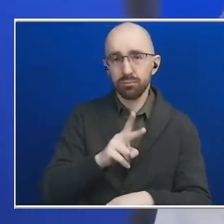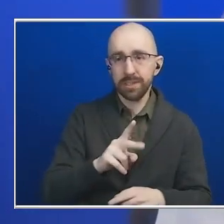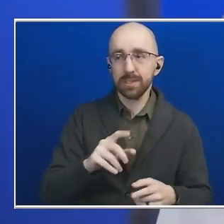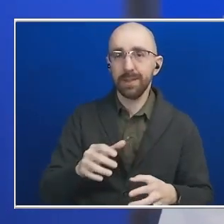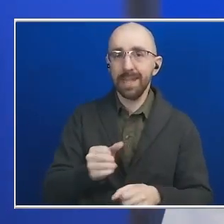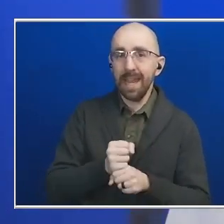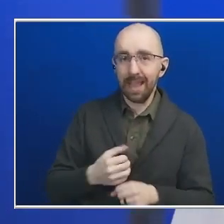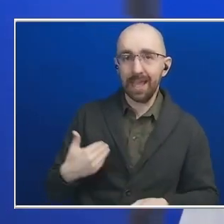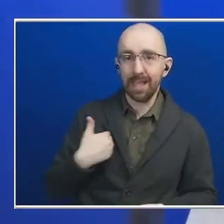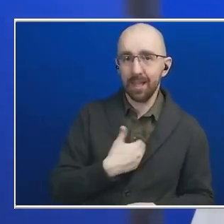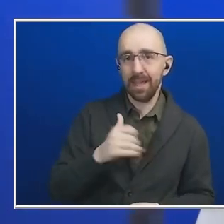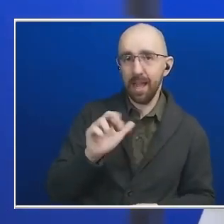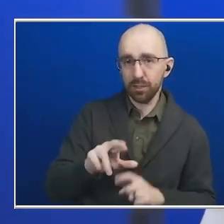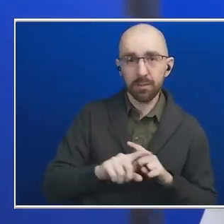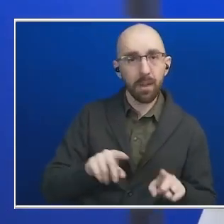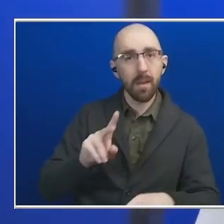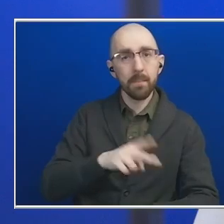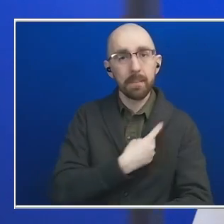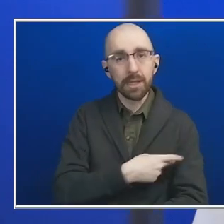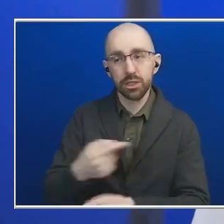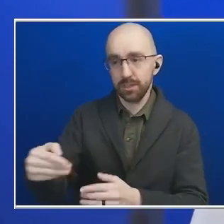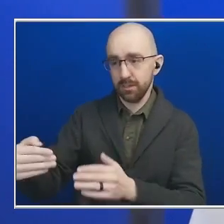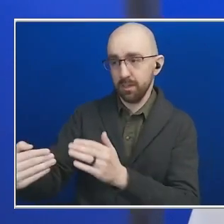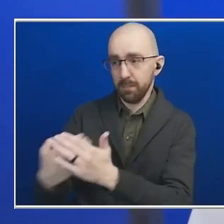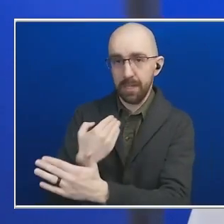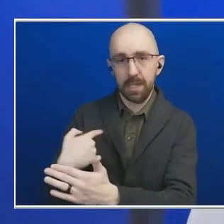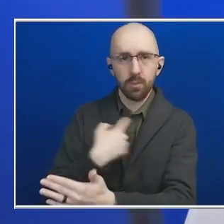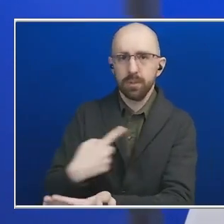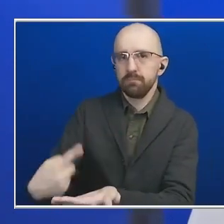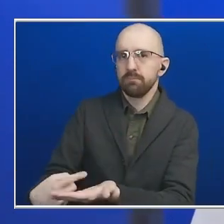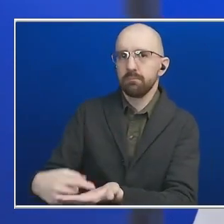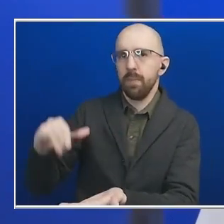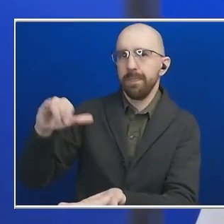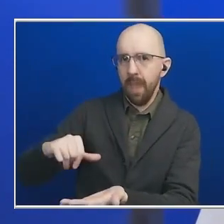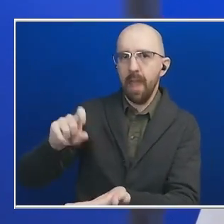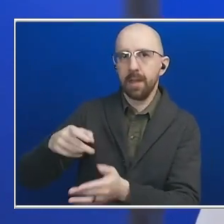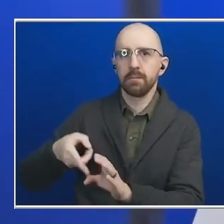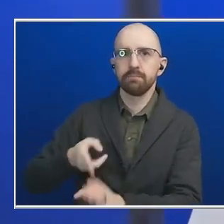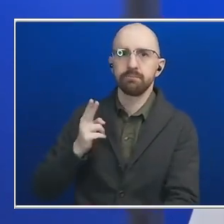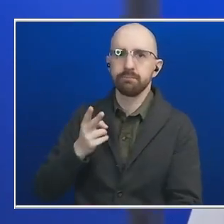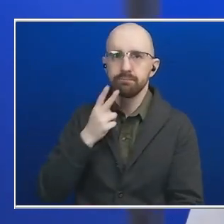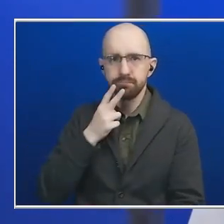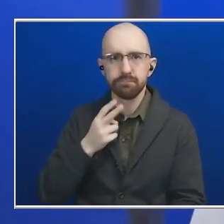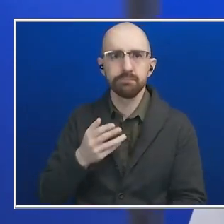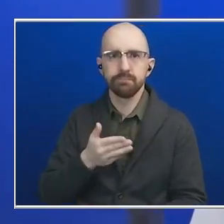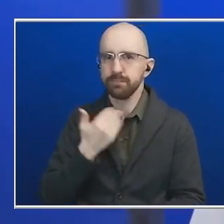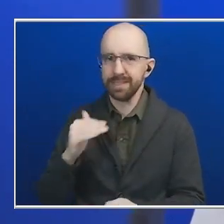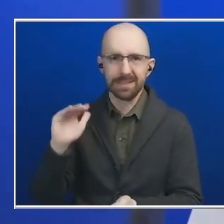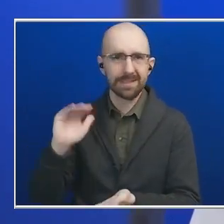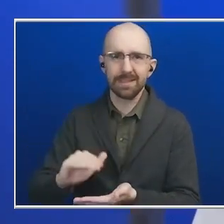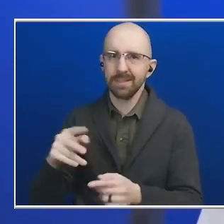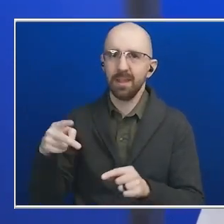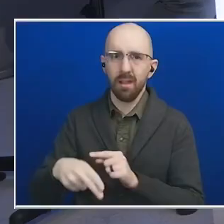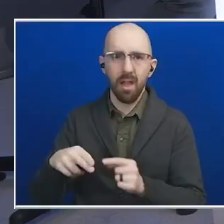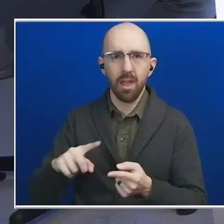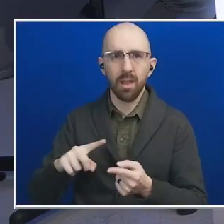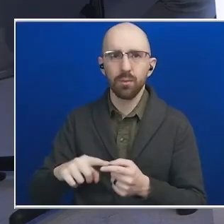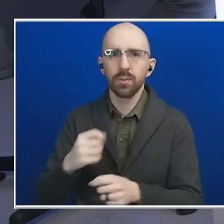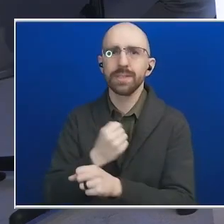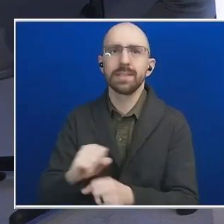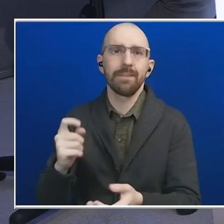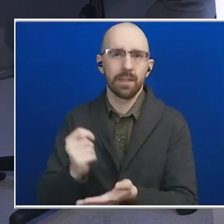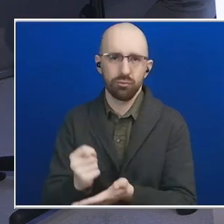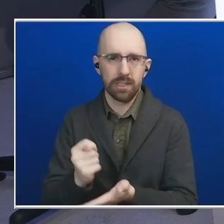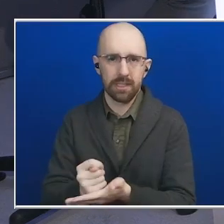in our clinic, that's one of the first things we talk about because we need them to do their best to stop those things to give them a safe treatment for their cancer. Thanks,